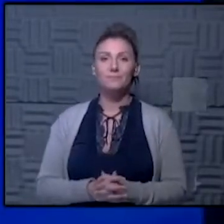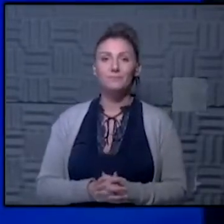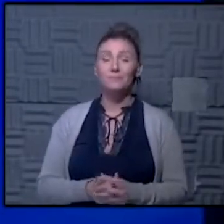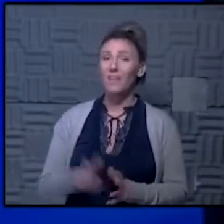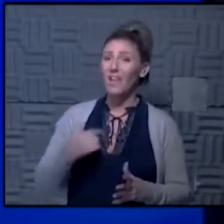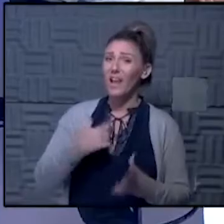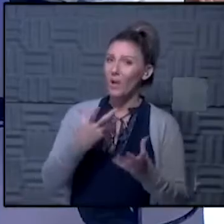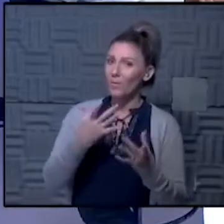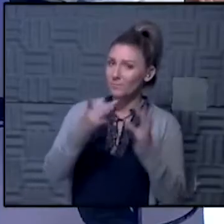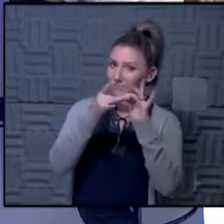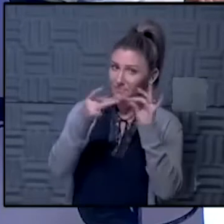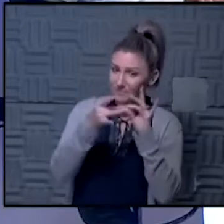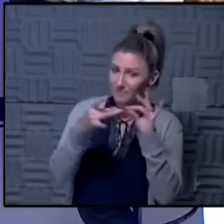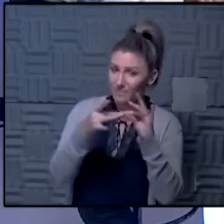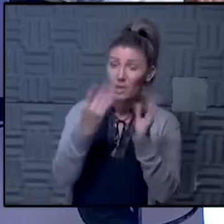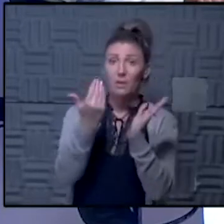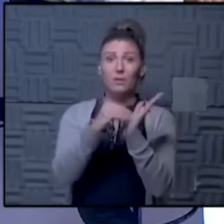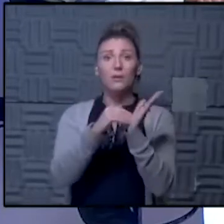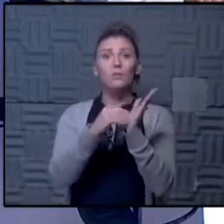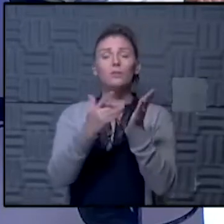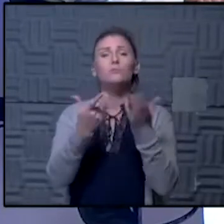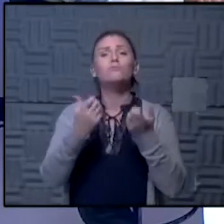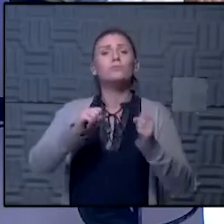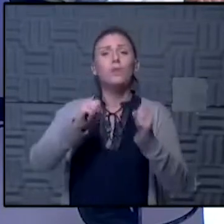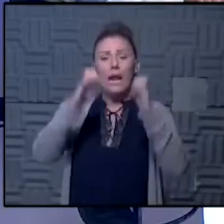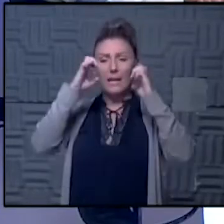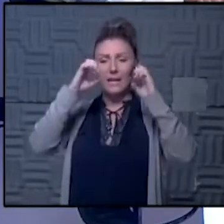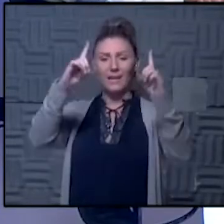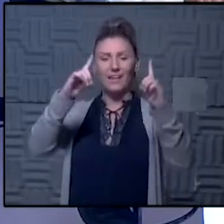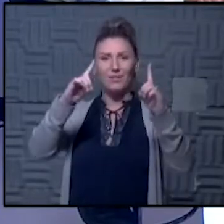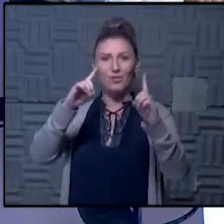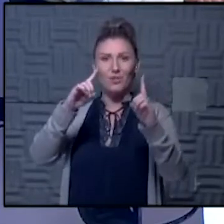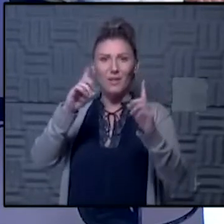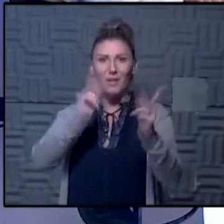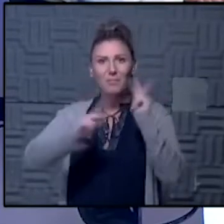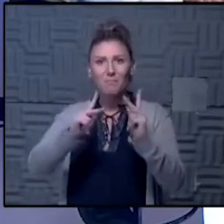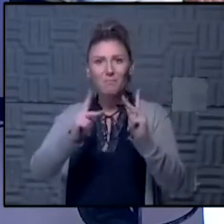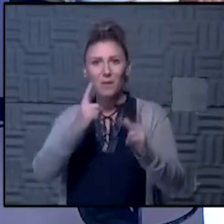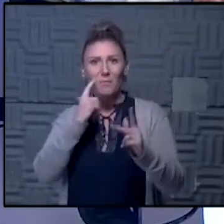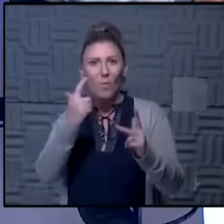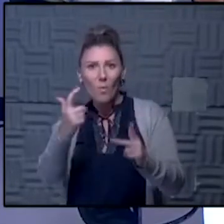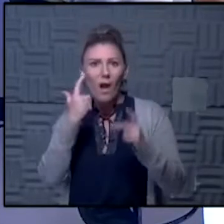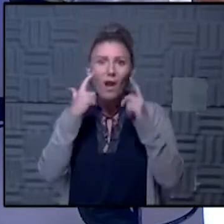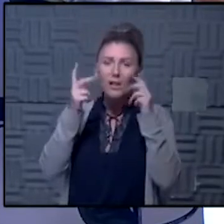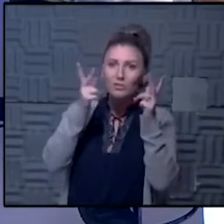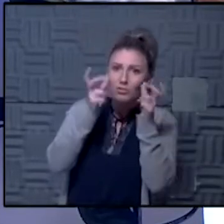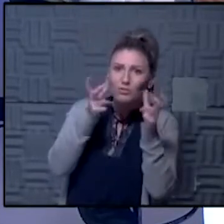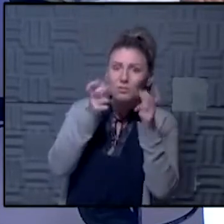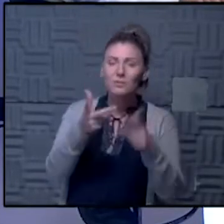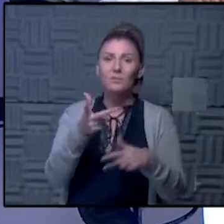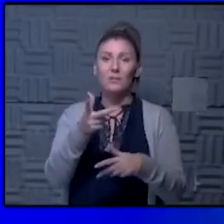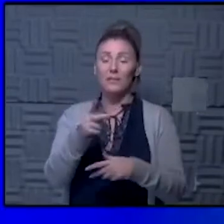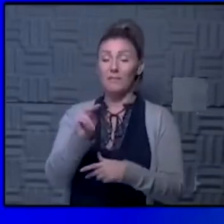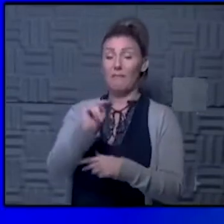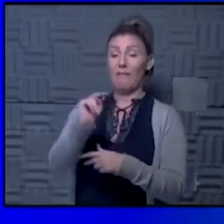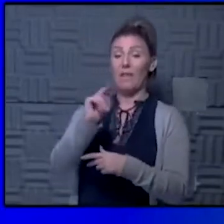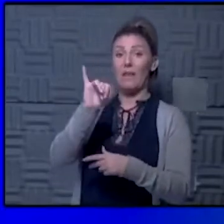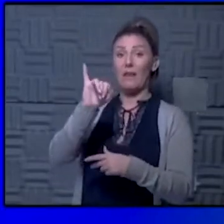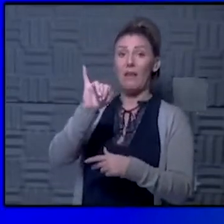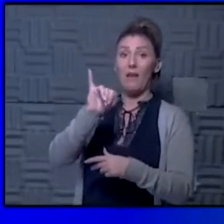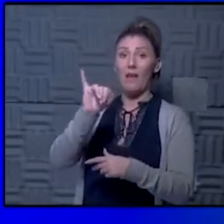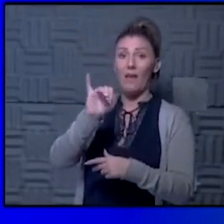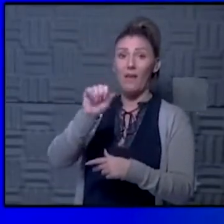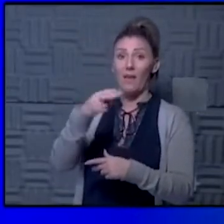say, just to, again, we really try to educate our viewers. The NIH has now published